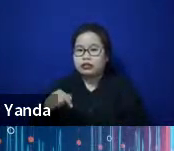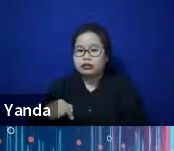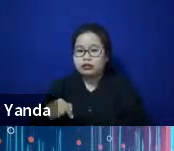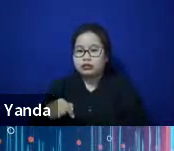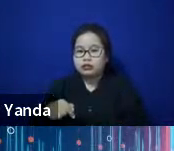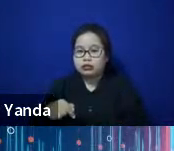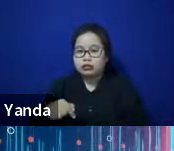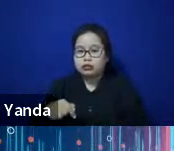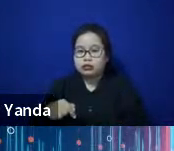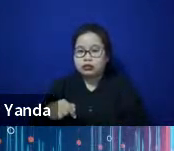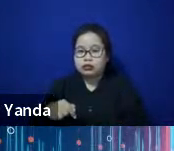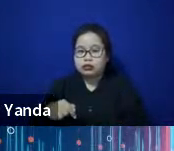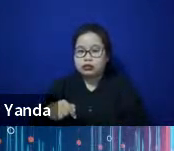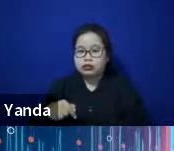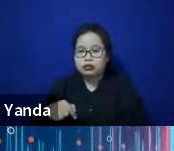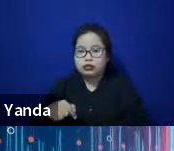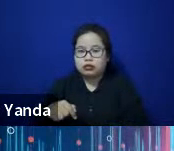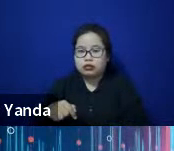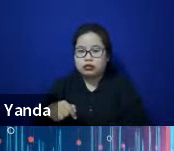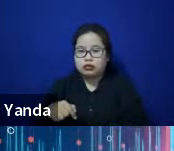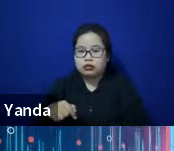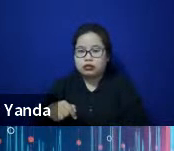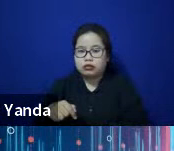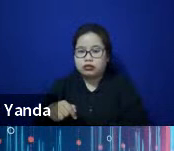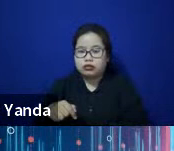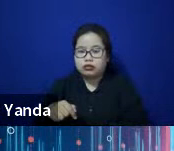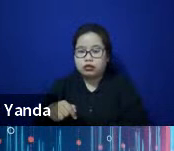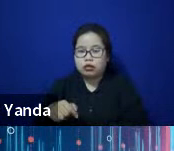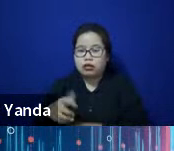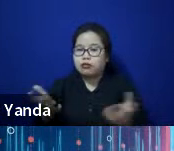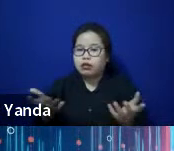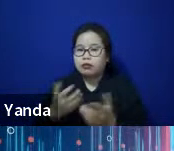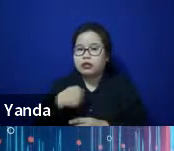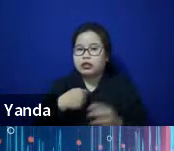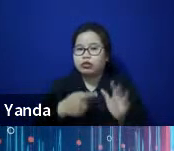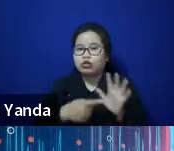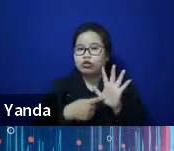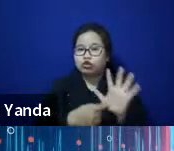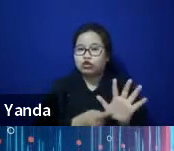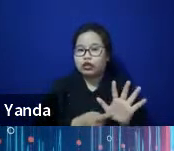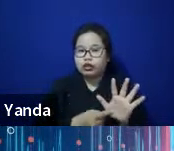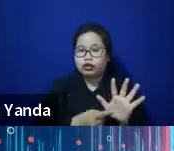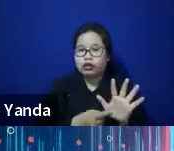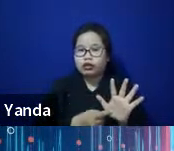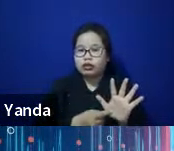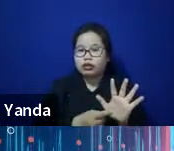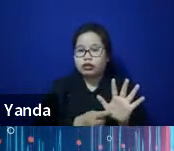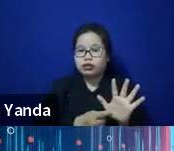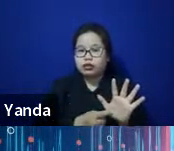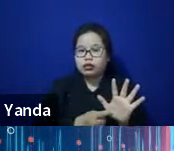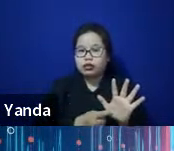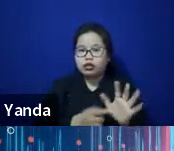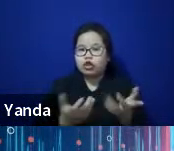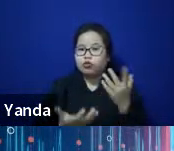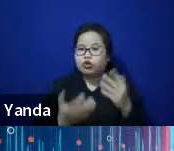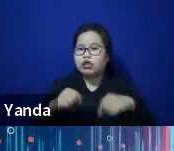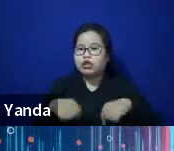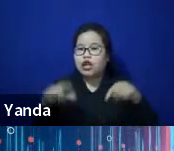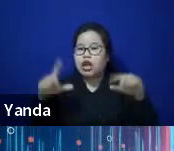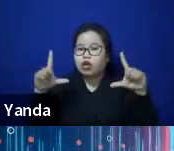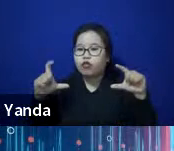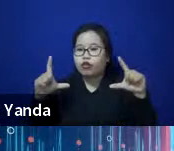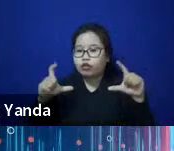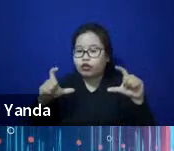is a very, very early slide of when I was a little boy. See, I